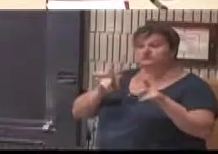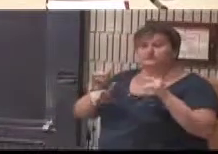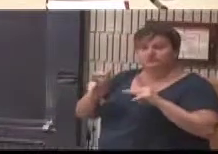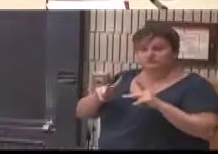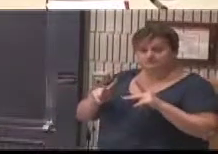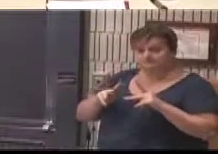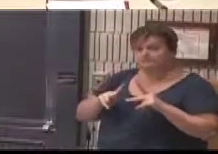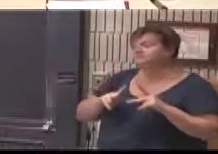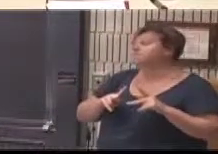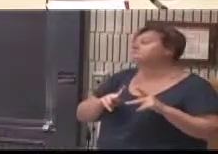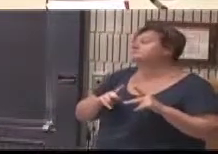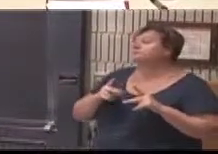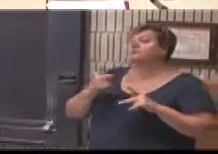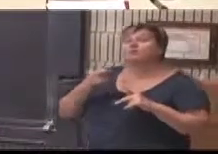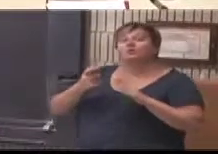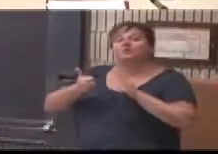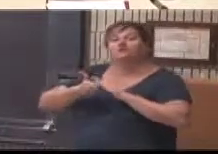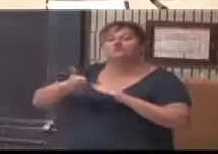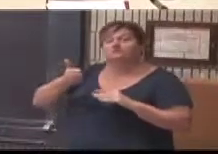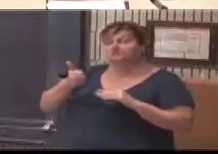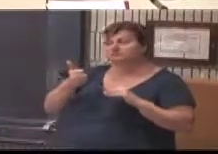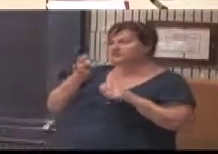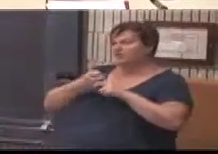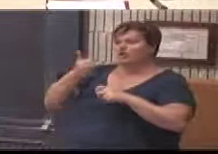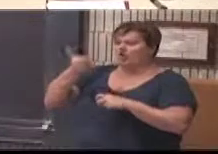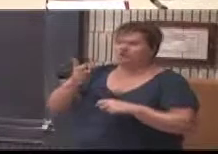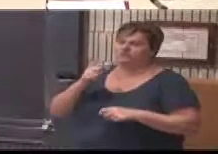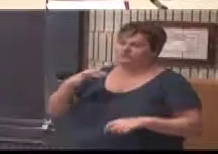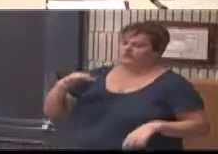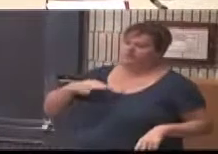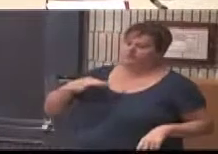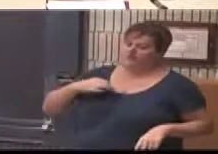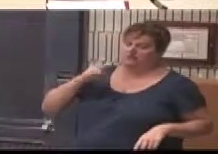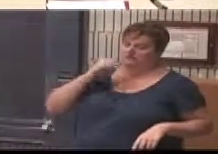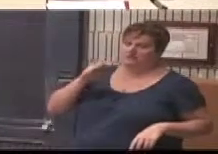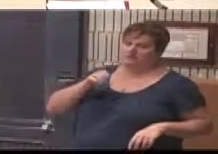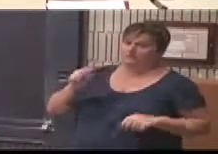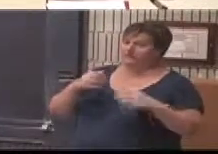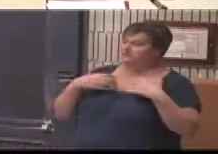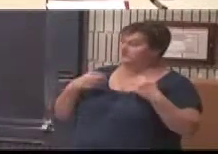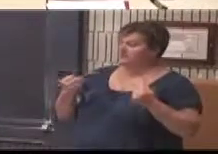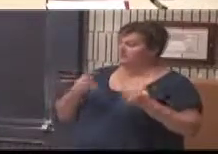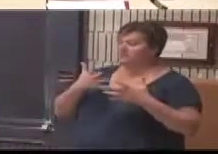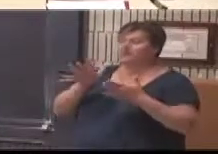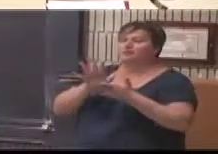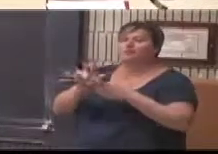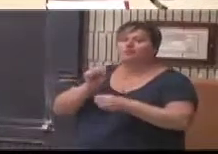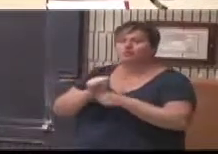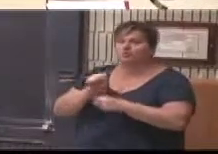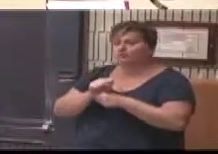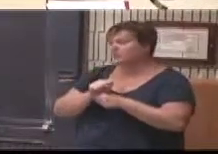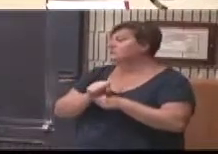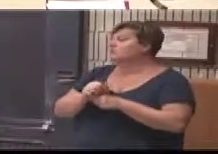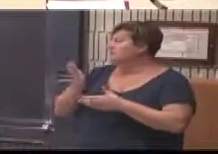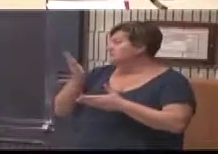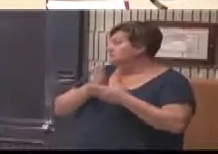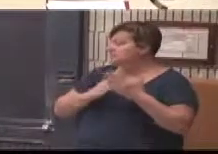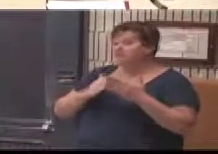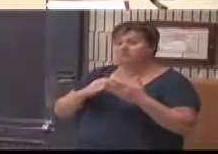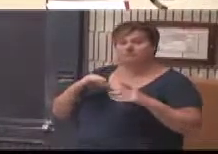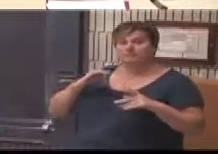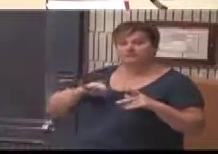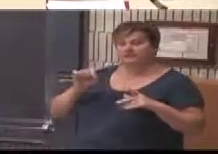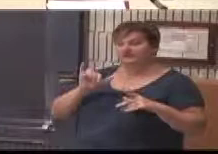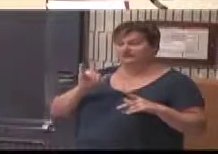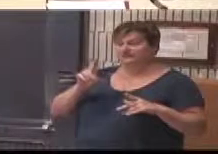people. One of the hardest things people have to do is apply for MassHealth. It's a lot of paperwork. Some benefits like disability